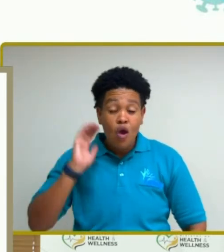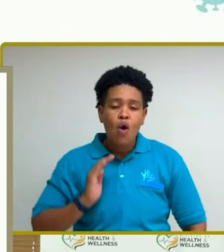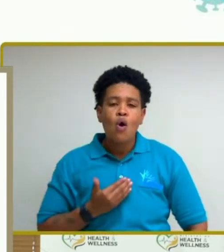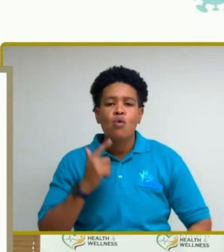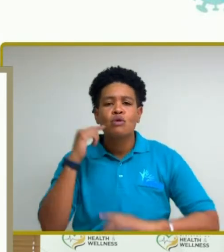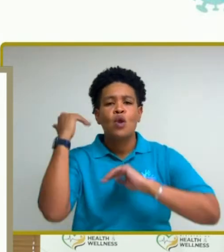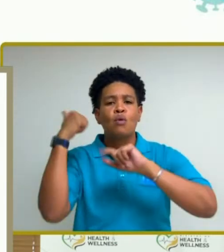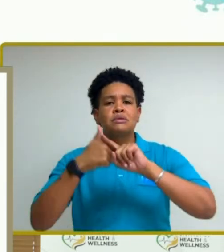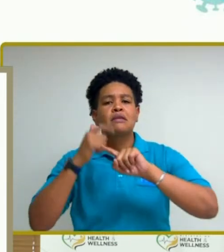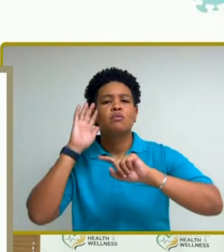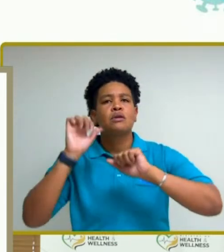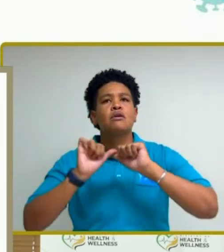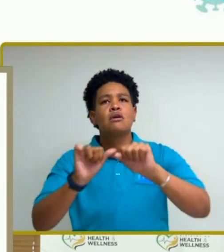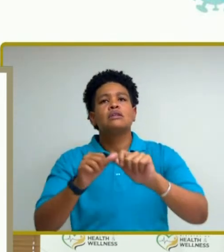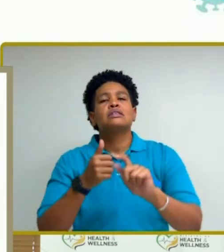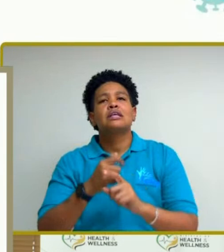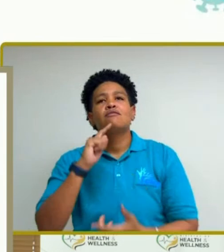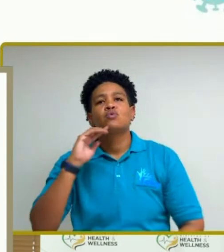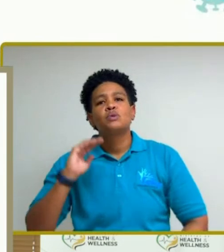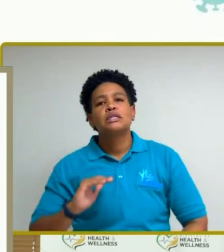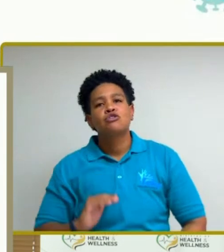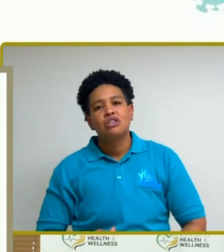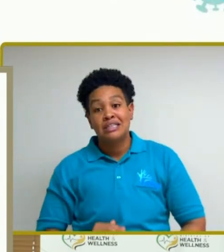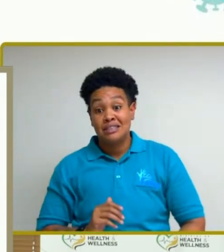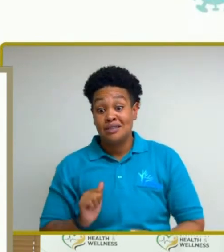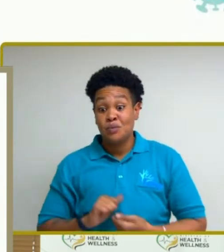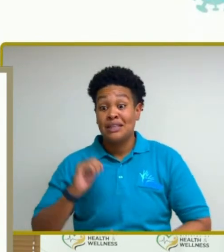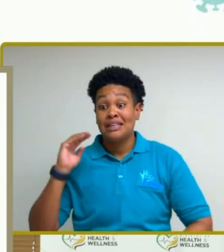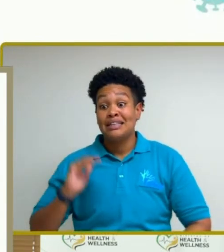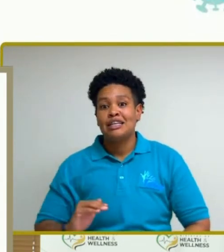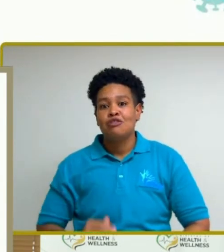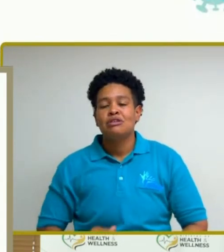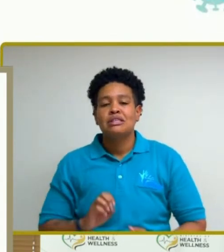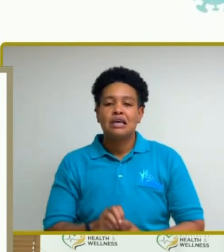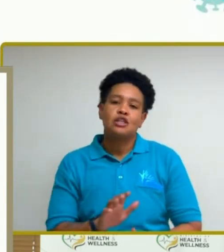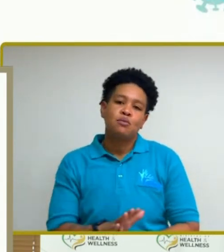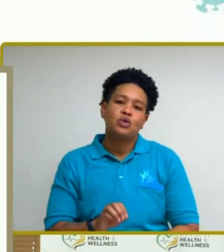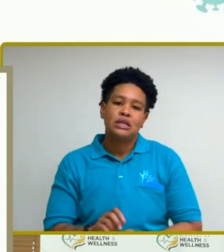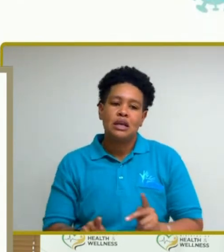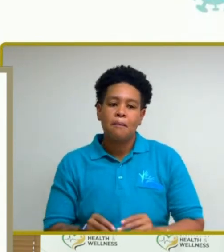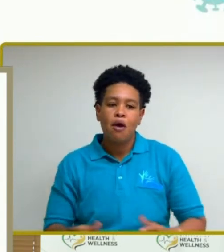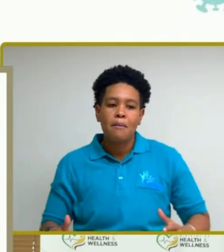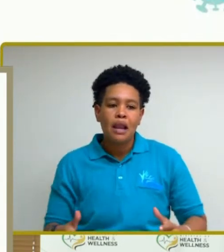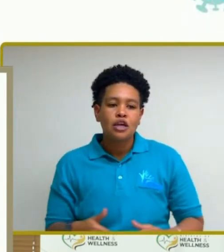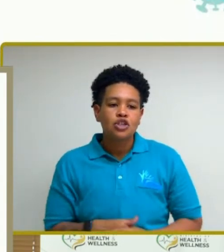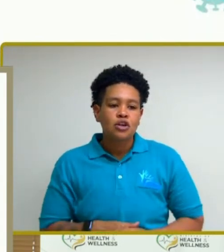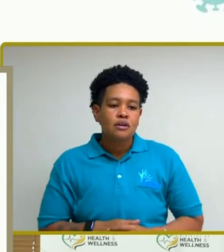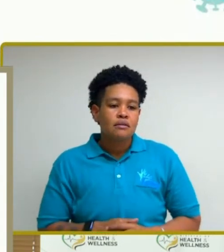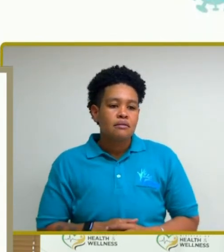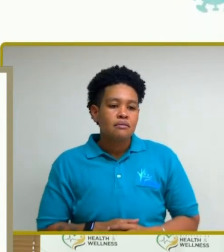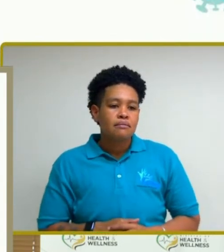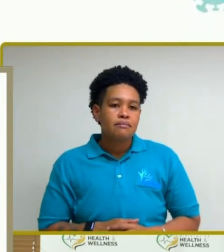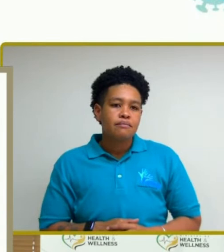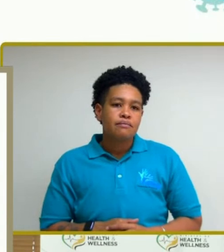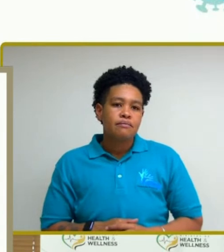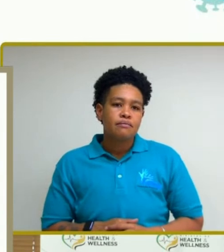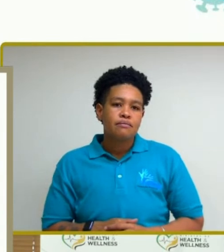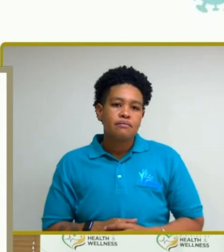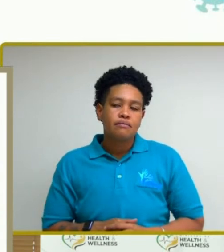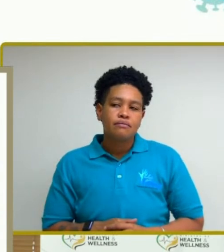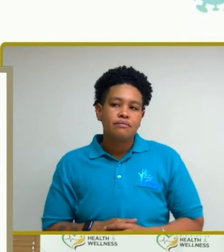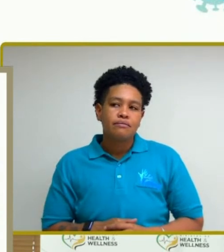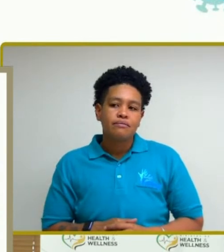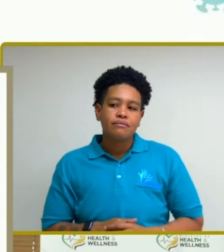that this will continue to decrease with decreased exposure in the population. In terms of the